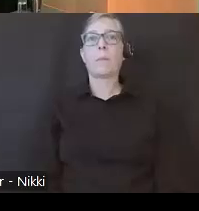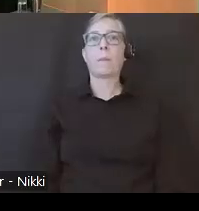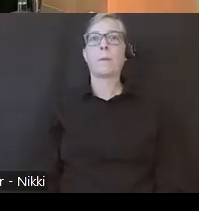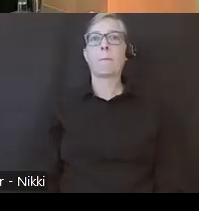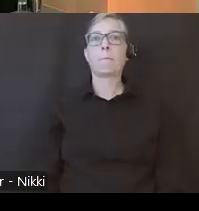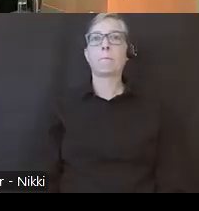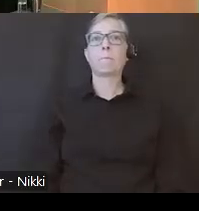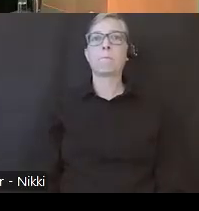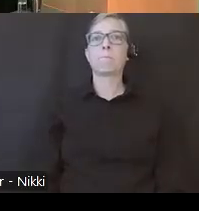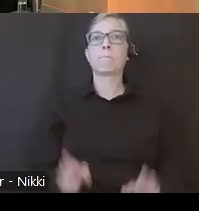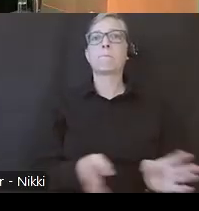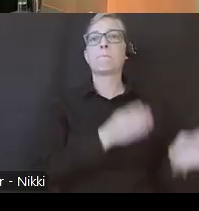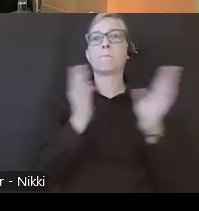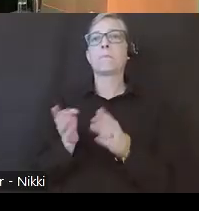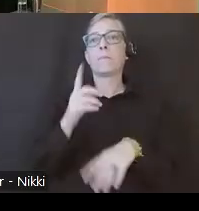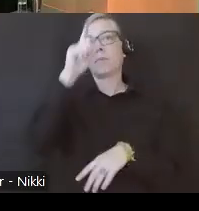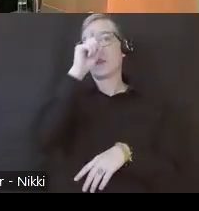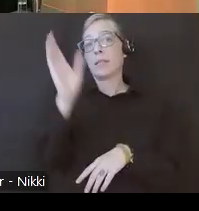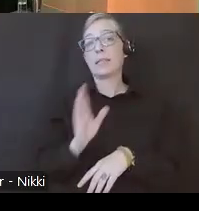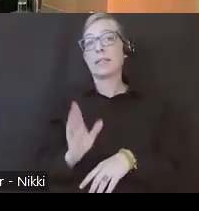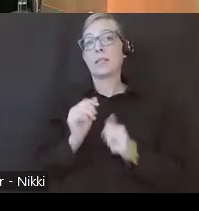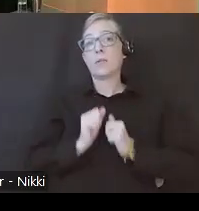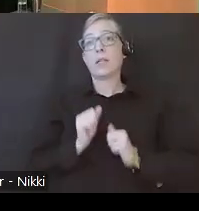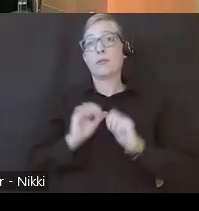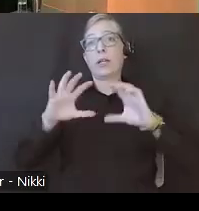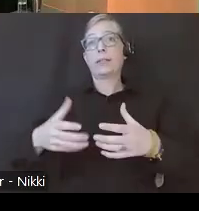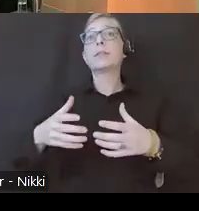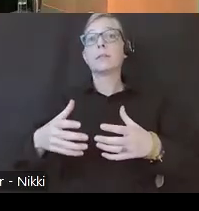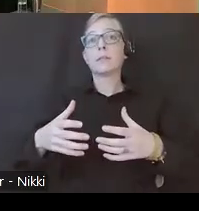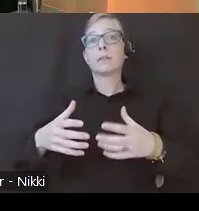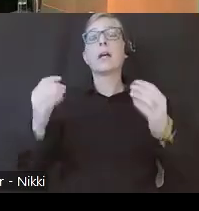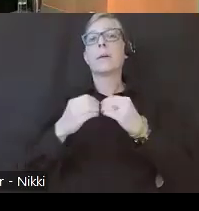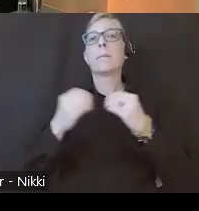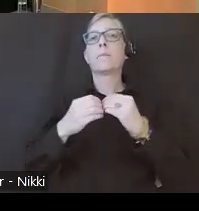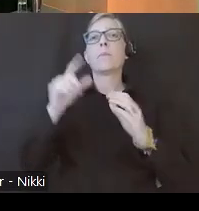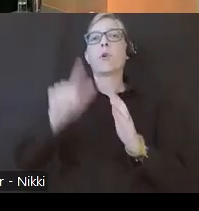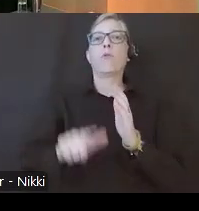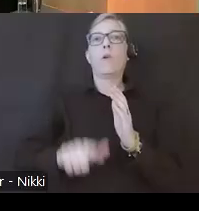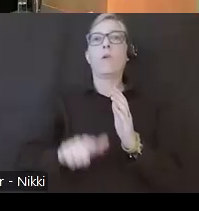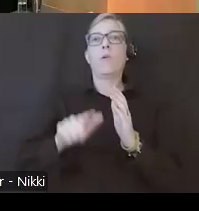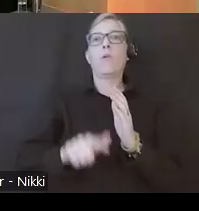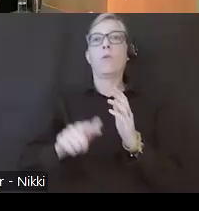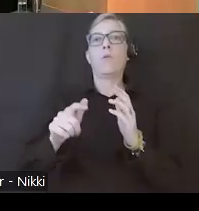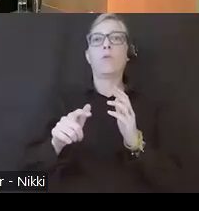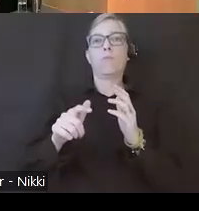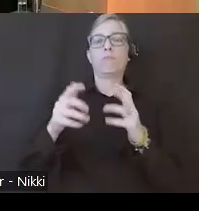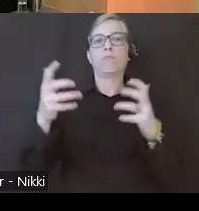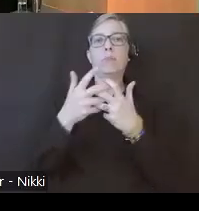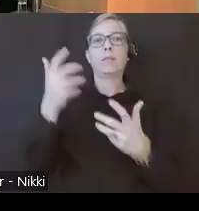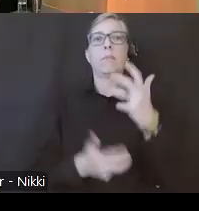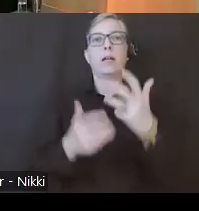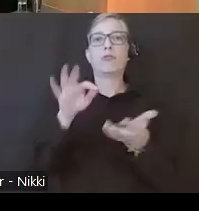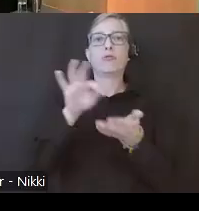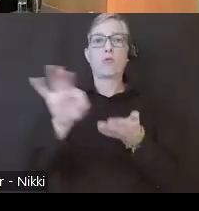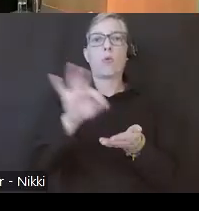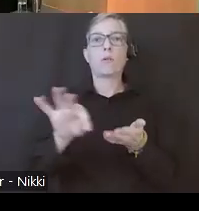The schizophrenia subjects as a group had lower mismatch difference scores, so that our index of top-down